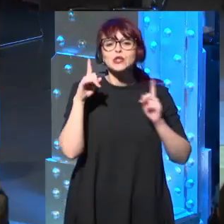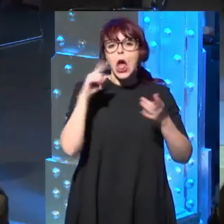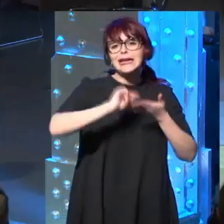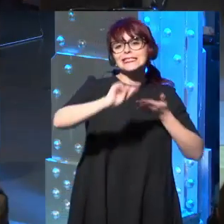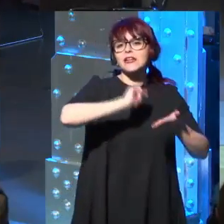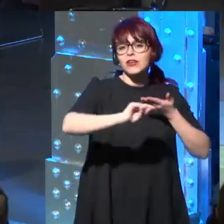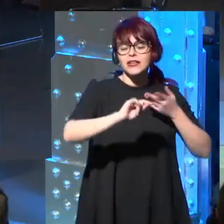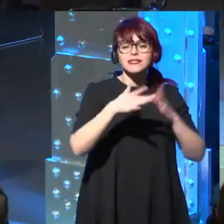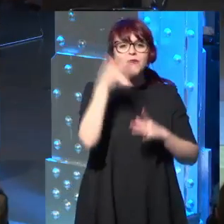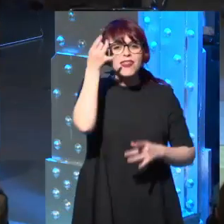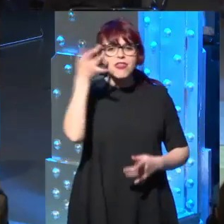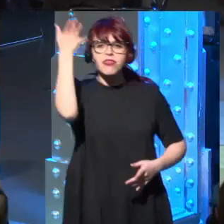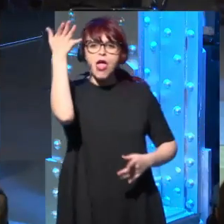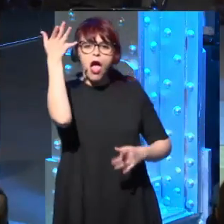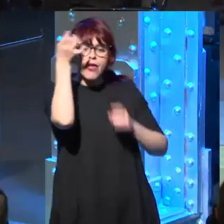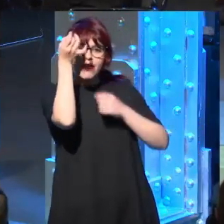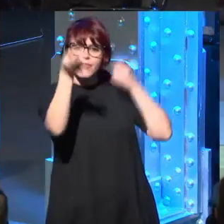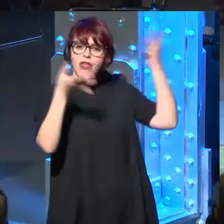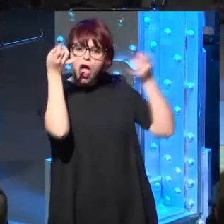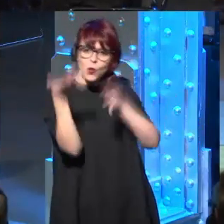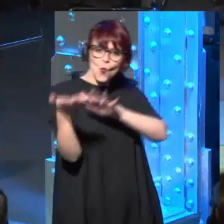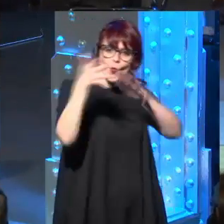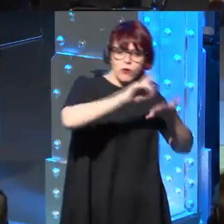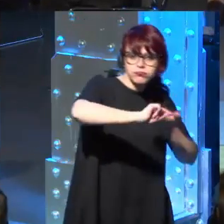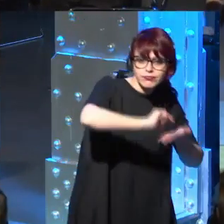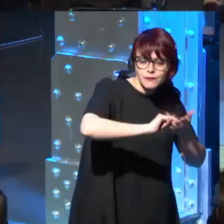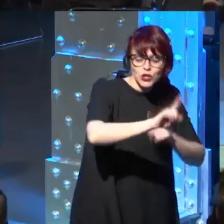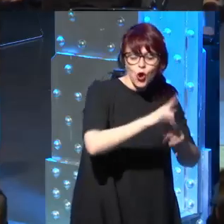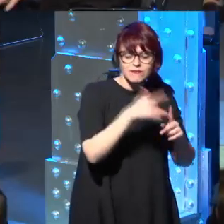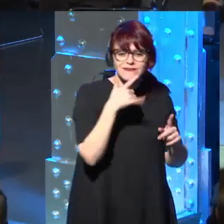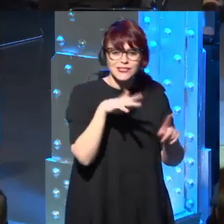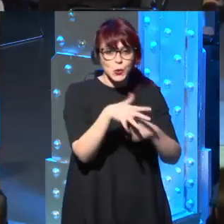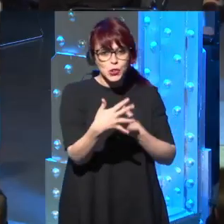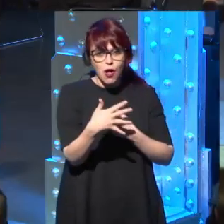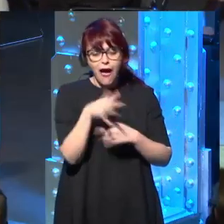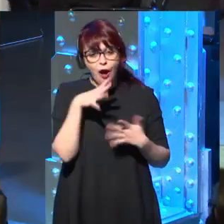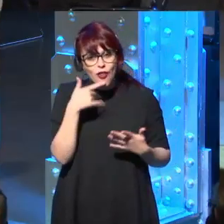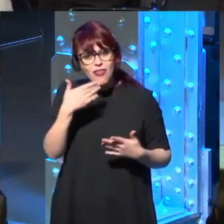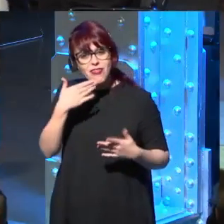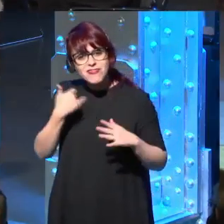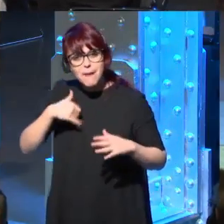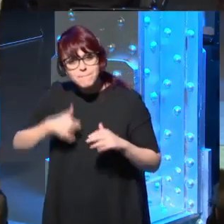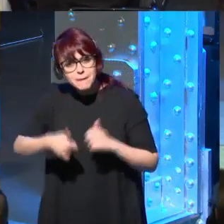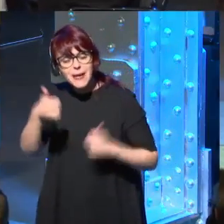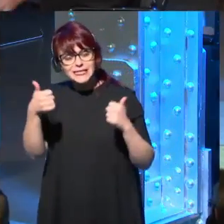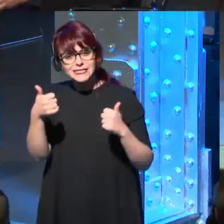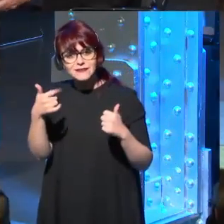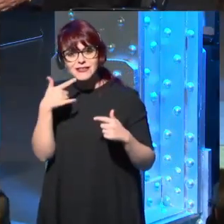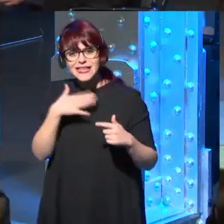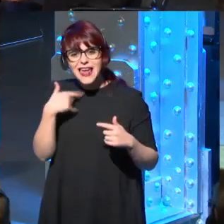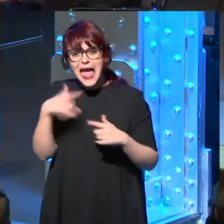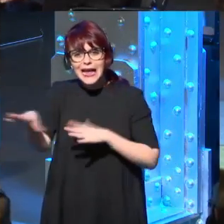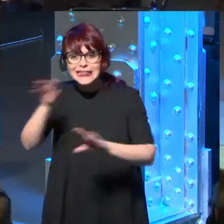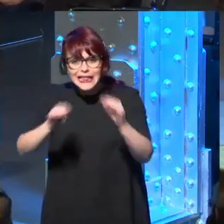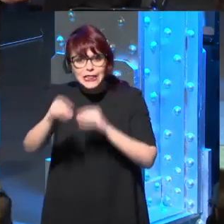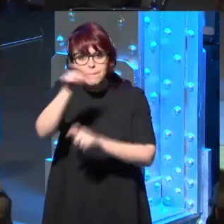creating situations that you want to understand everyone. And the more you want to understand everyone,